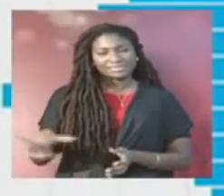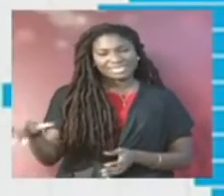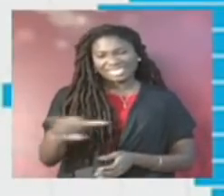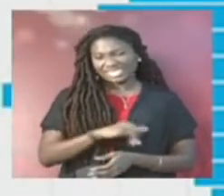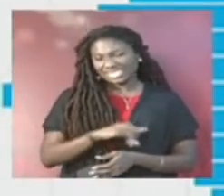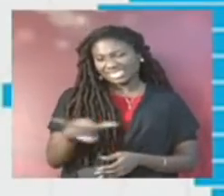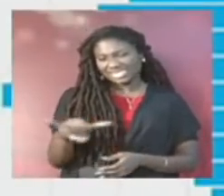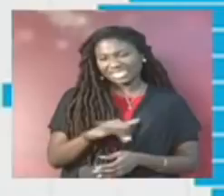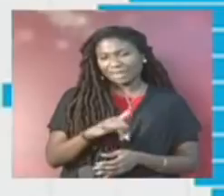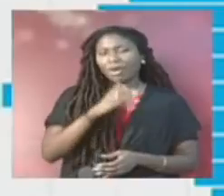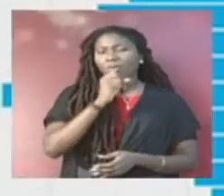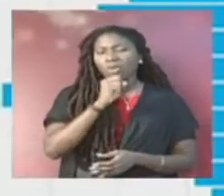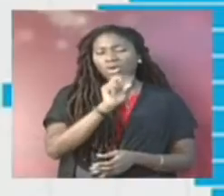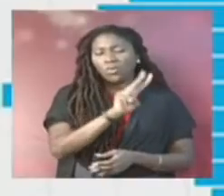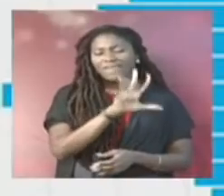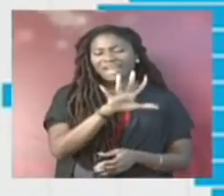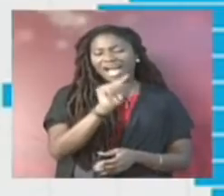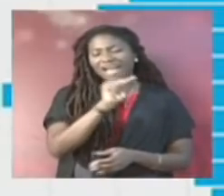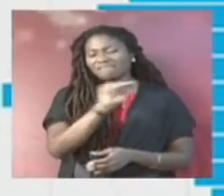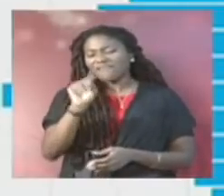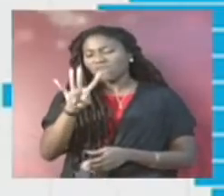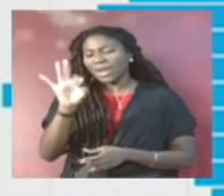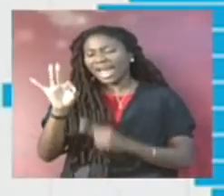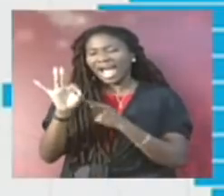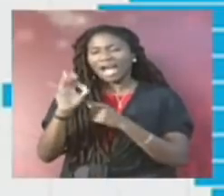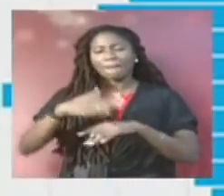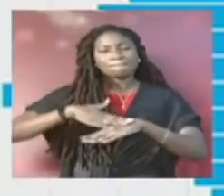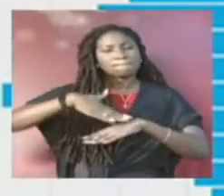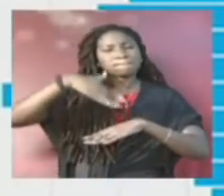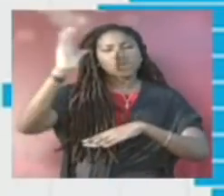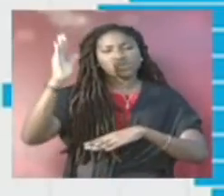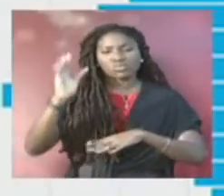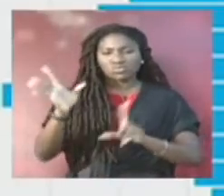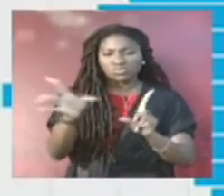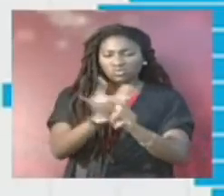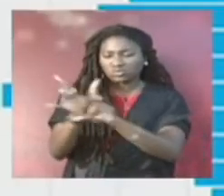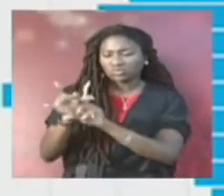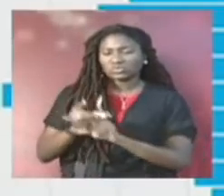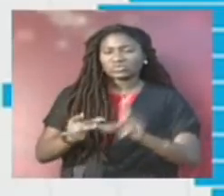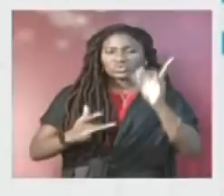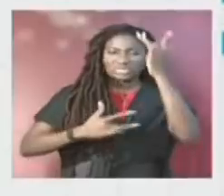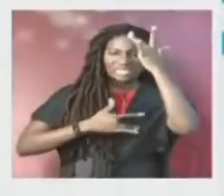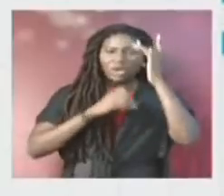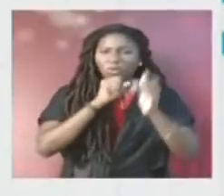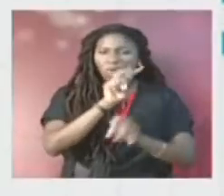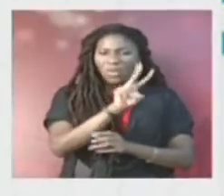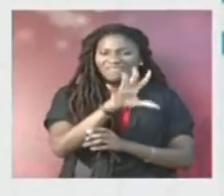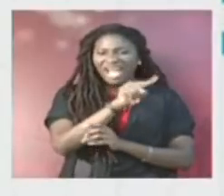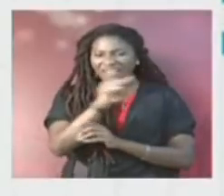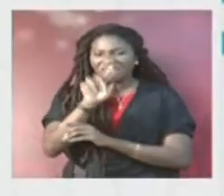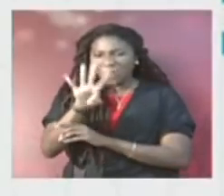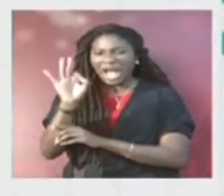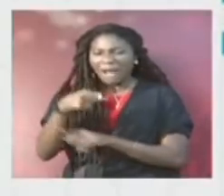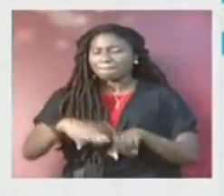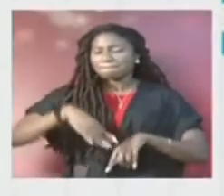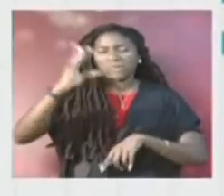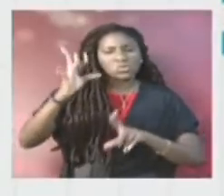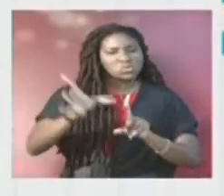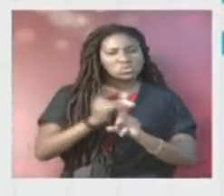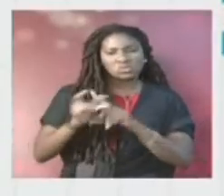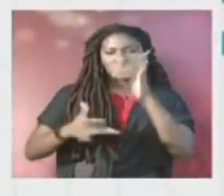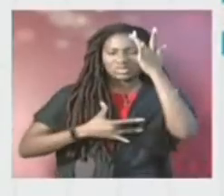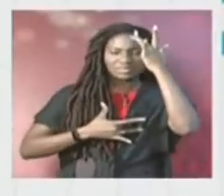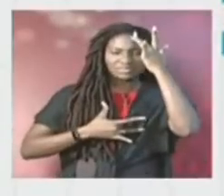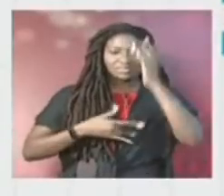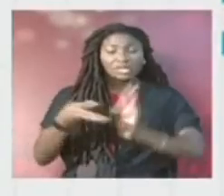to 49 age group accounts for the majority of people, slightly more men than women, 52%. And among the deaths, we are